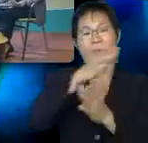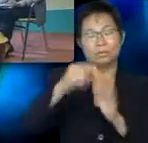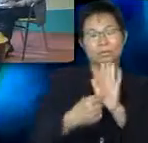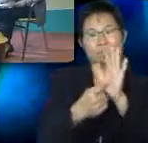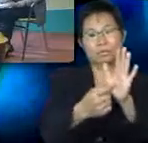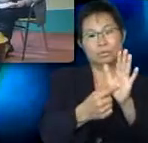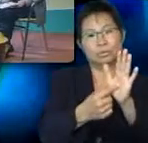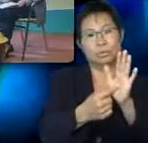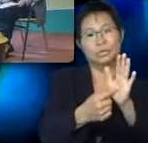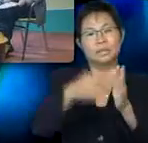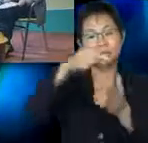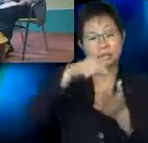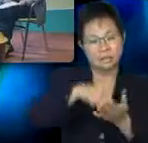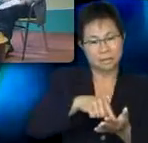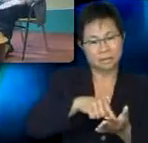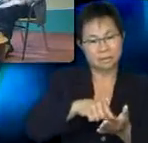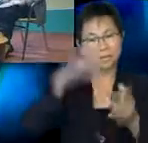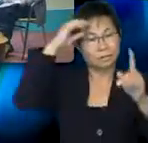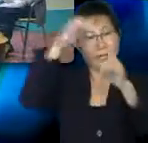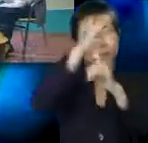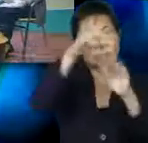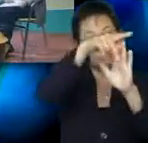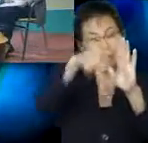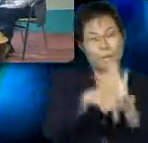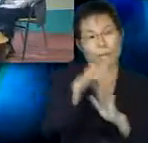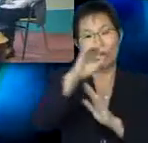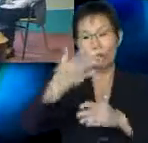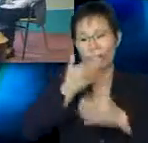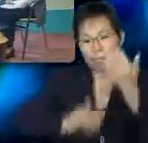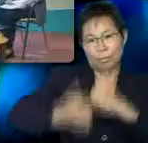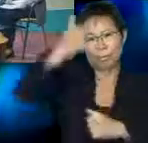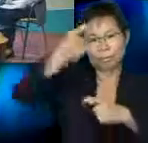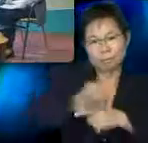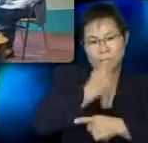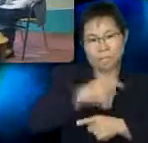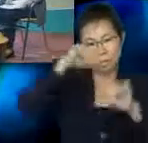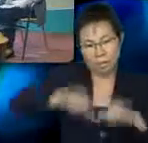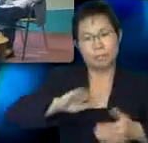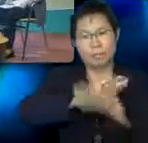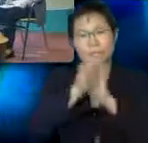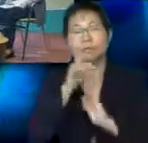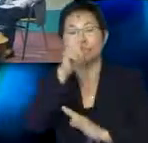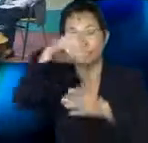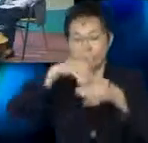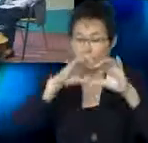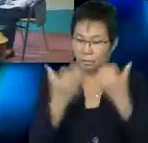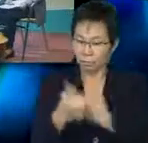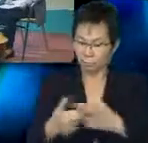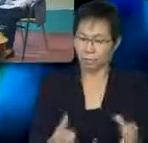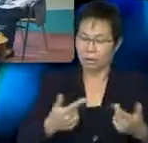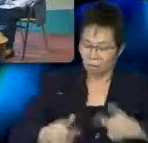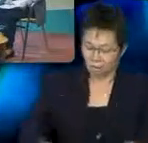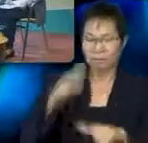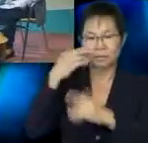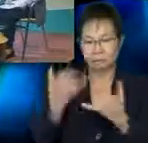how such definitions and principles of best practice may be realized in the classroom, let us now